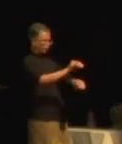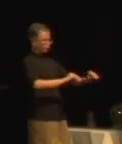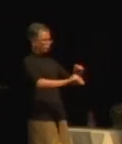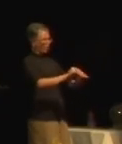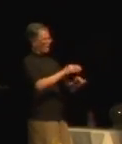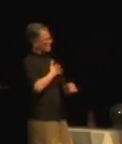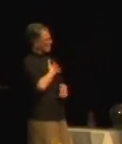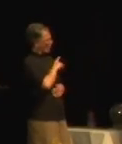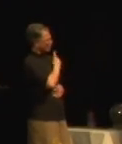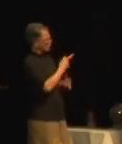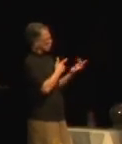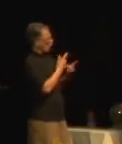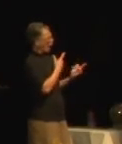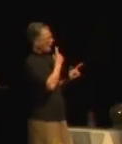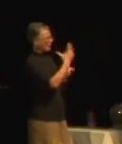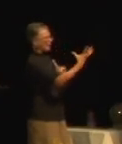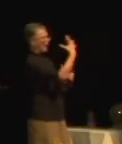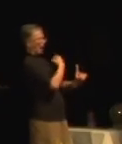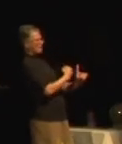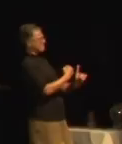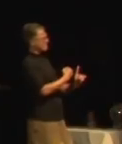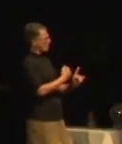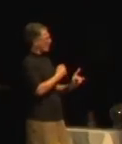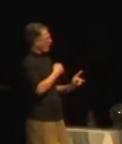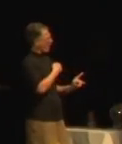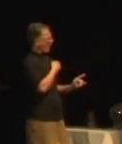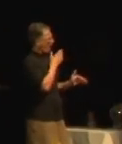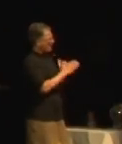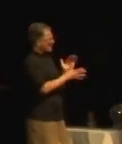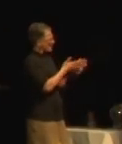hijacked. These are uses I never intended and still don't want."